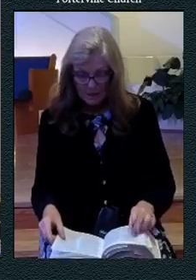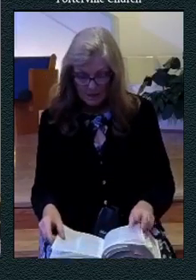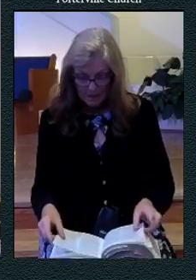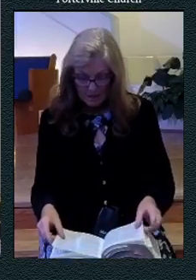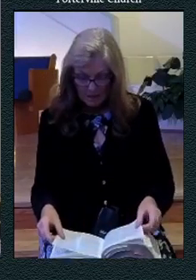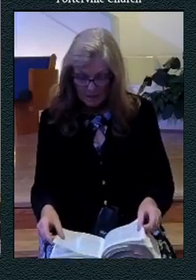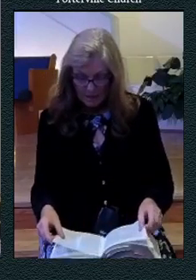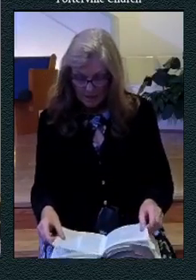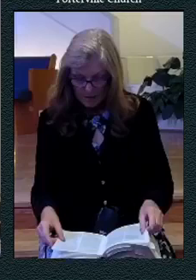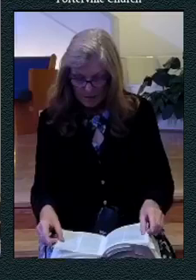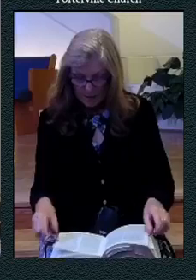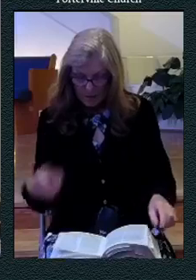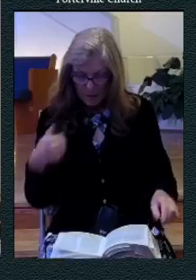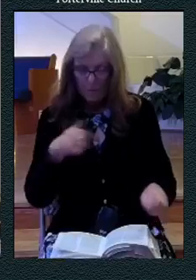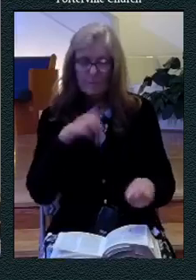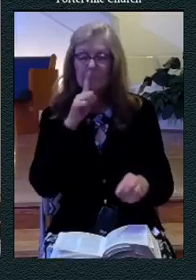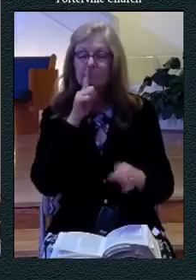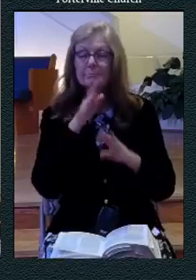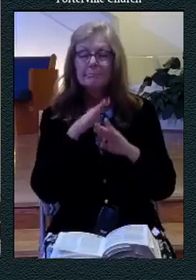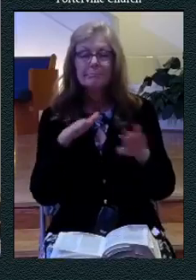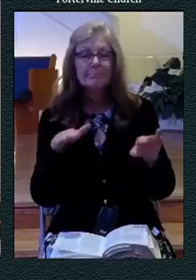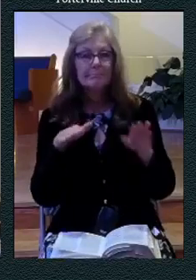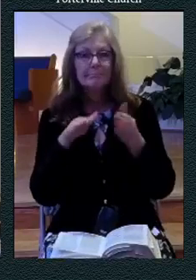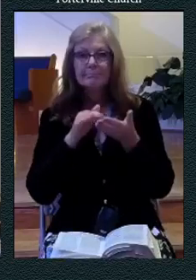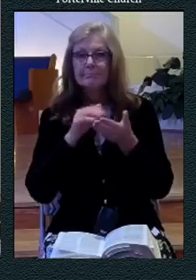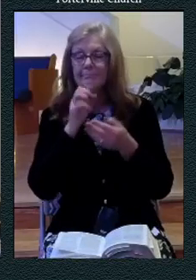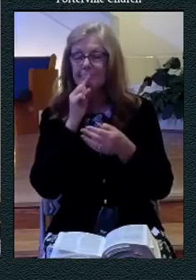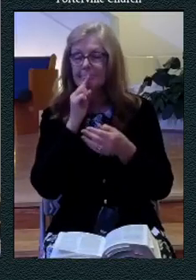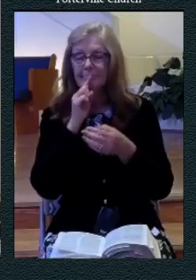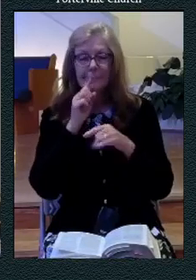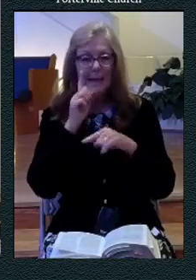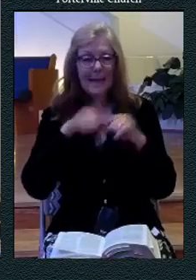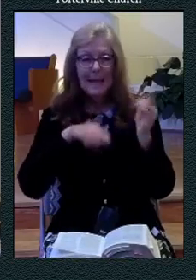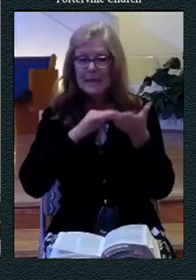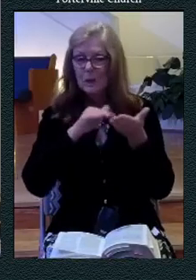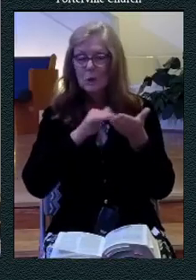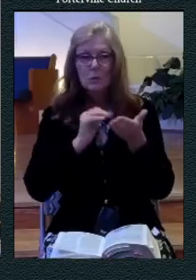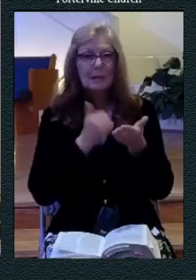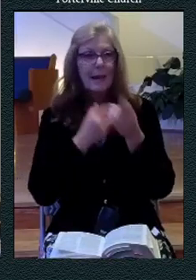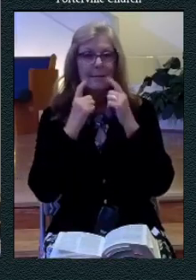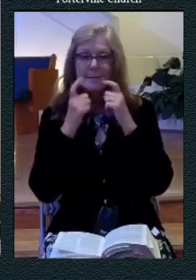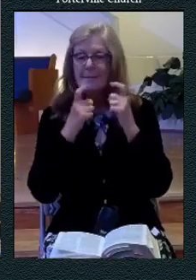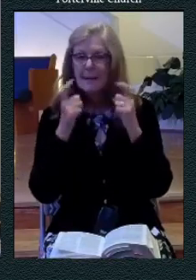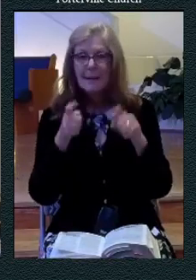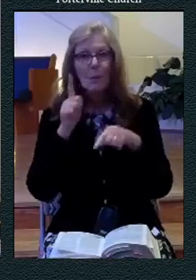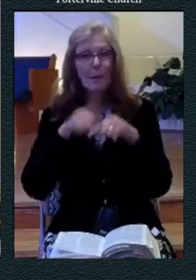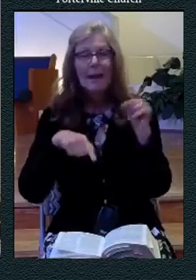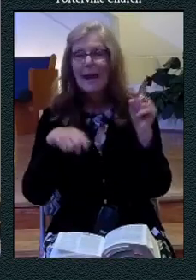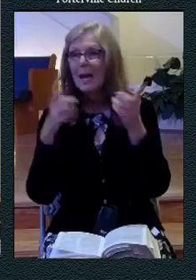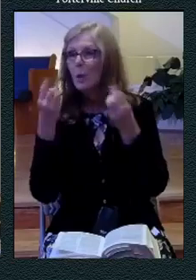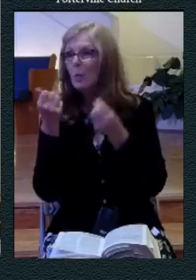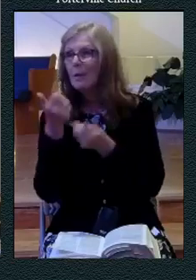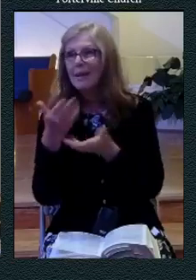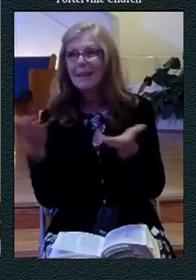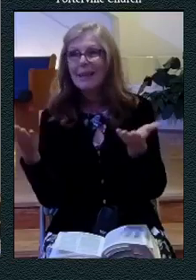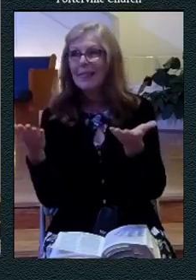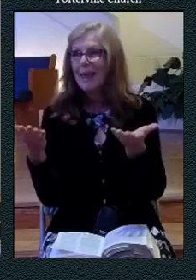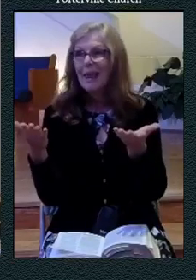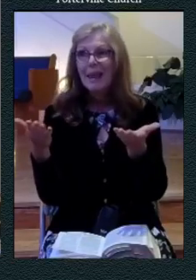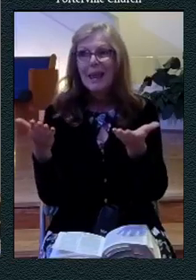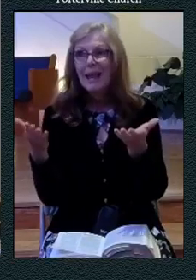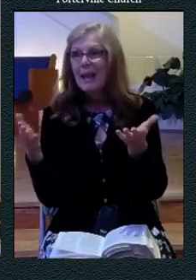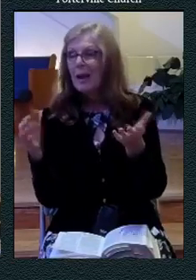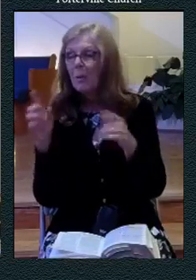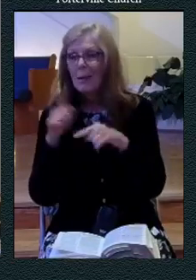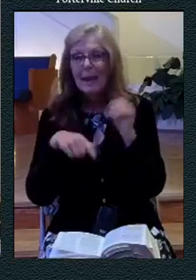closed. We can't make any more excuses for our sin. We can't justify our sin. We can't explain it away. We're